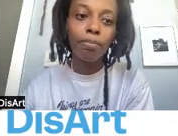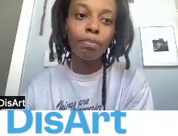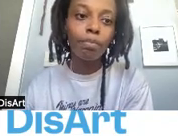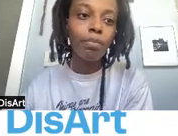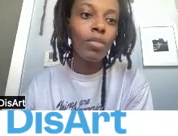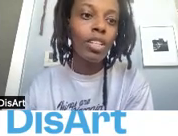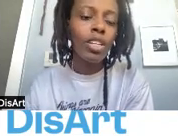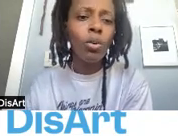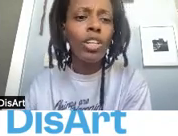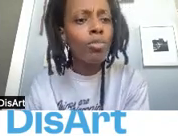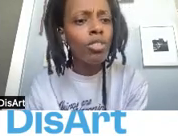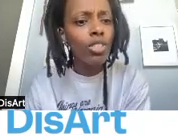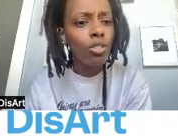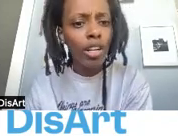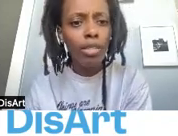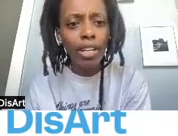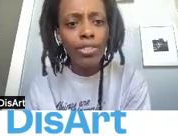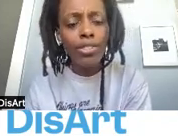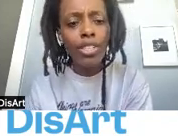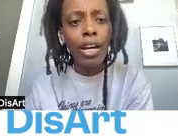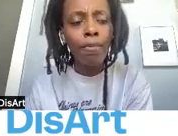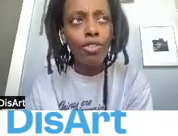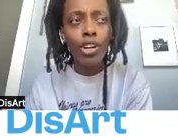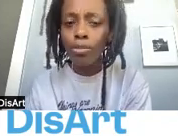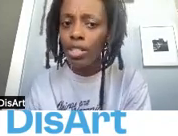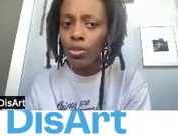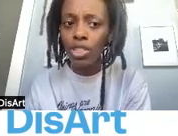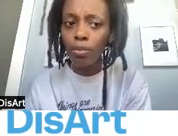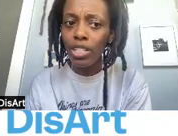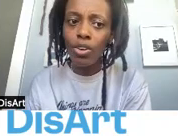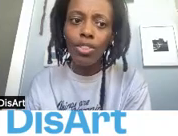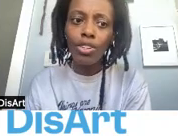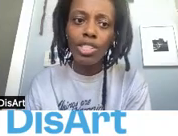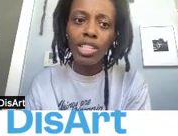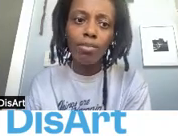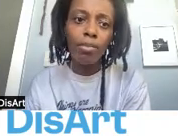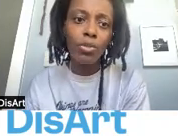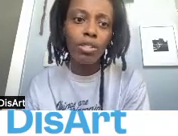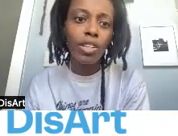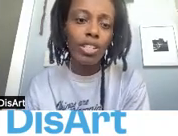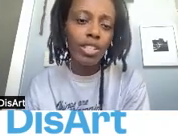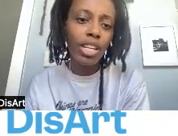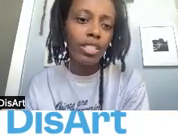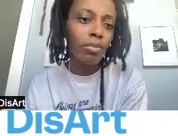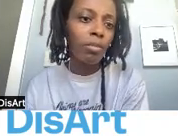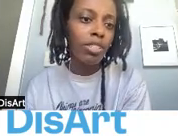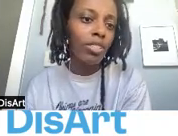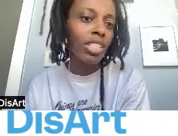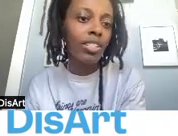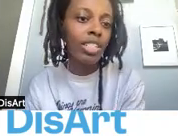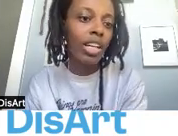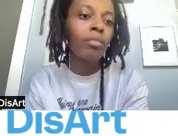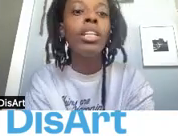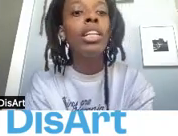these. We'll also be doing two artist panels. Those artist panels will take place on Thursday, September 21st at 6 p.m.